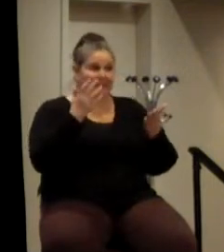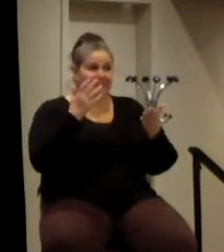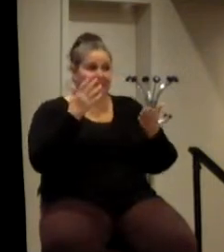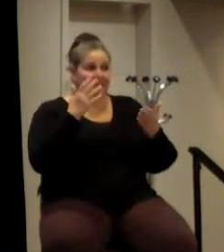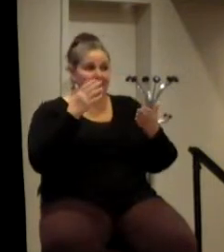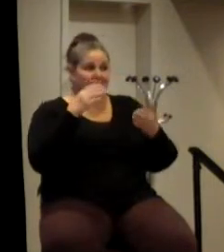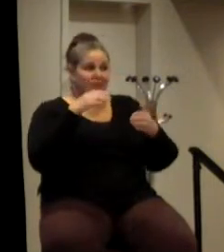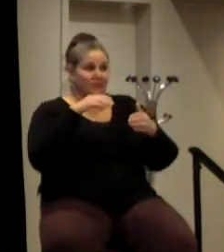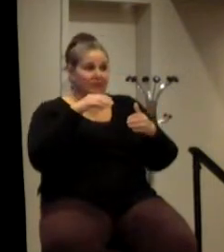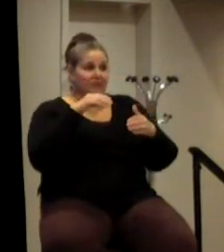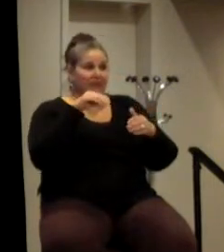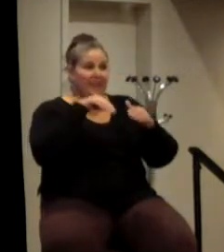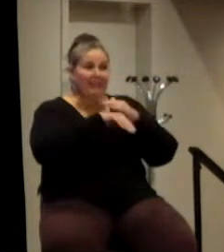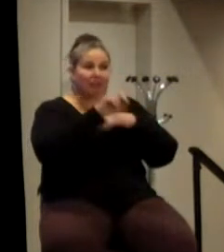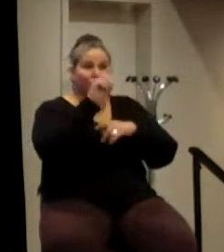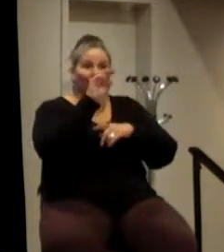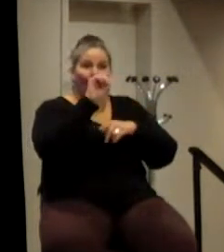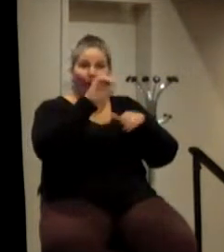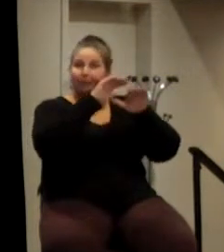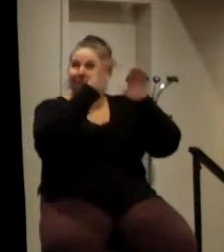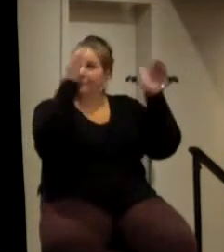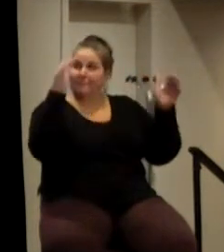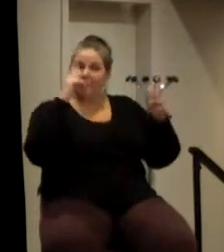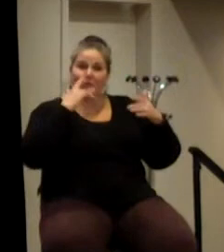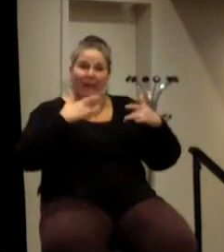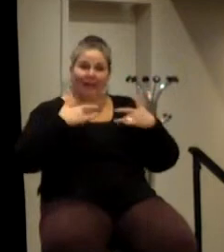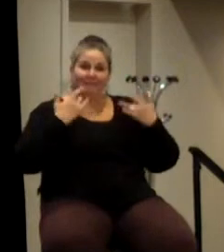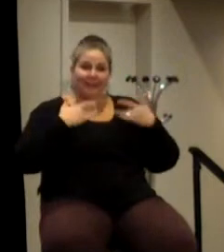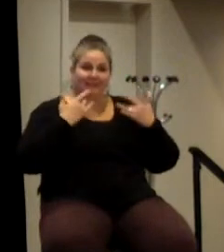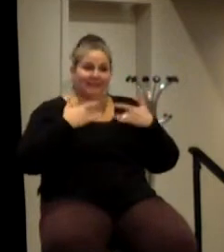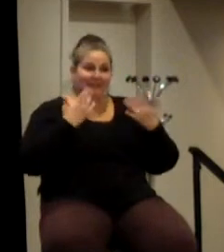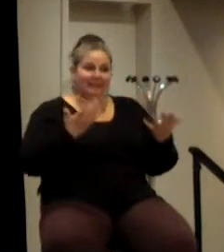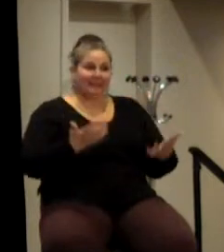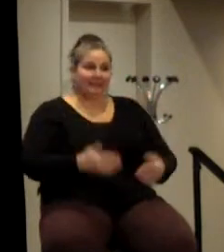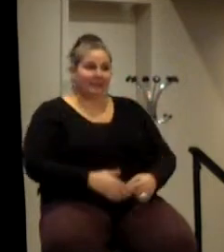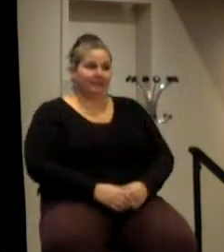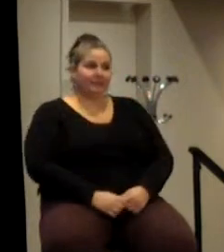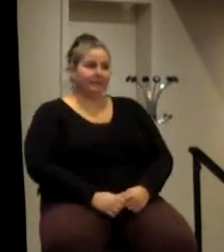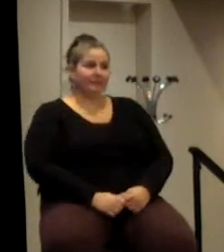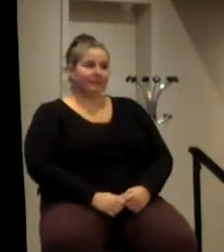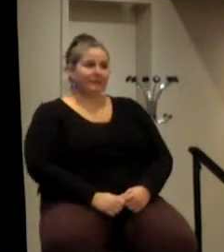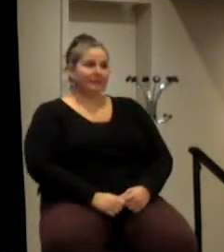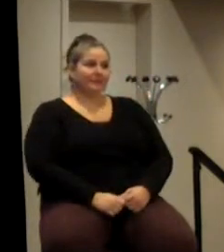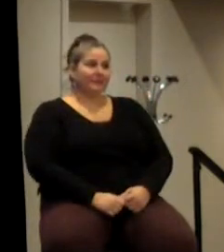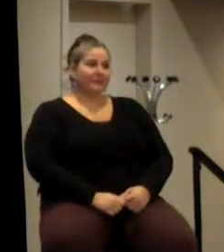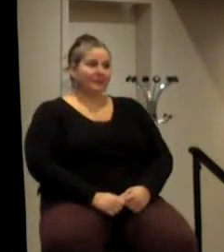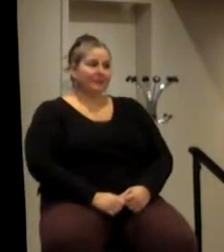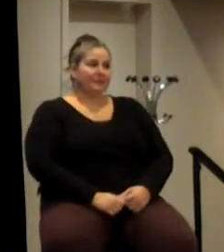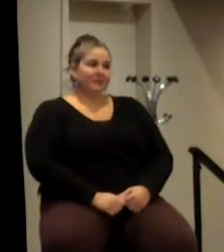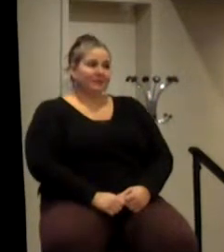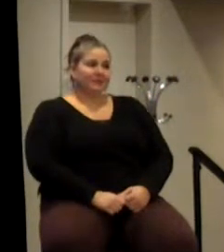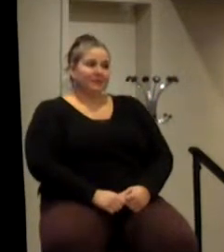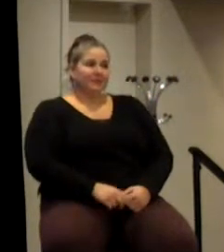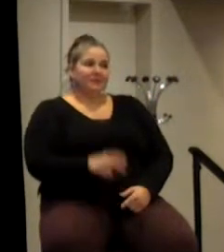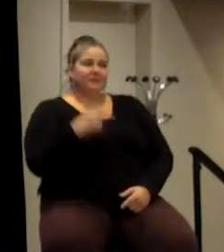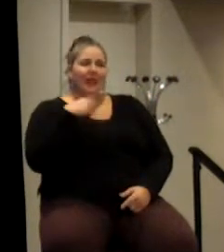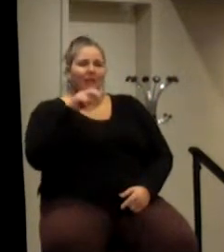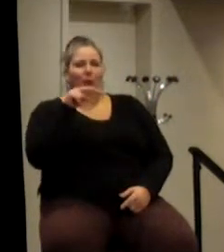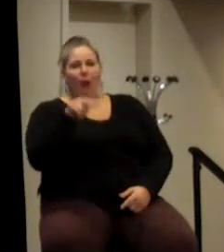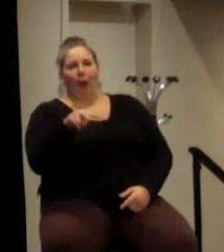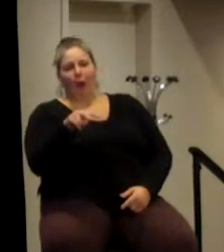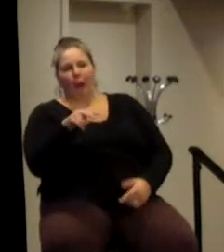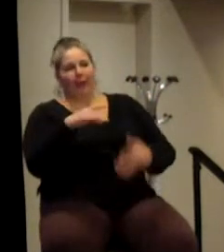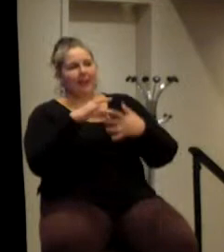Carolina game there, not this weekend. I think next weekend they might. I would have to look at the guidance that came out from the state